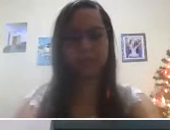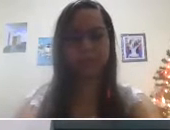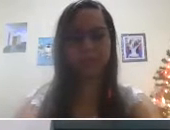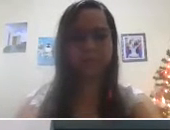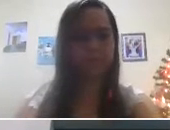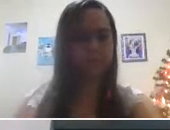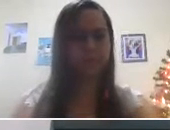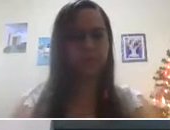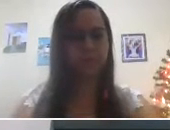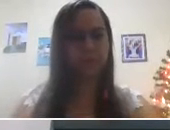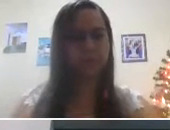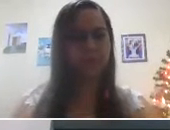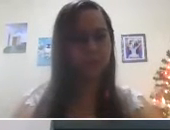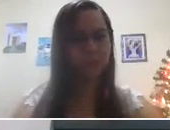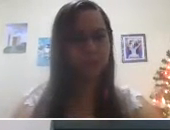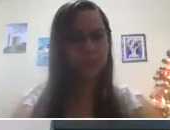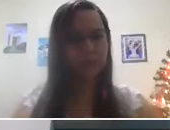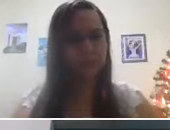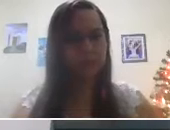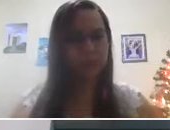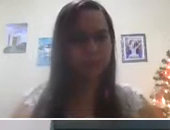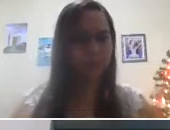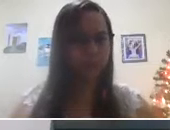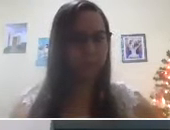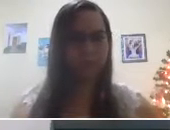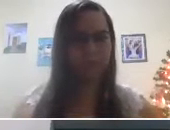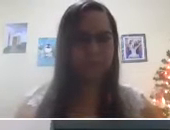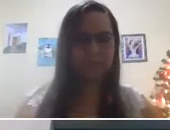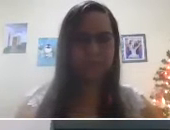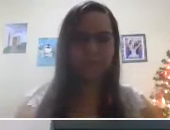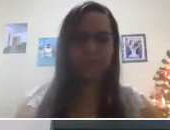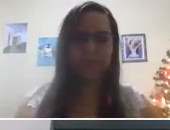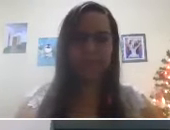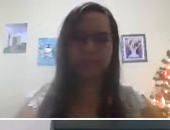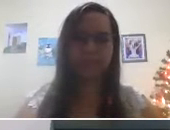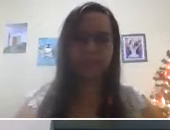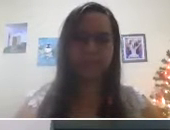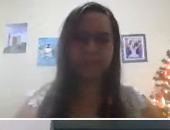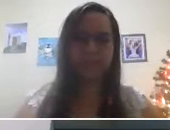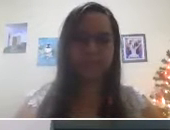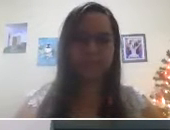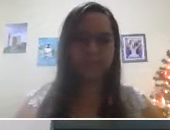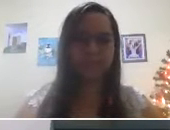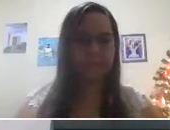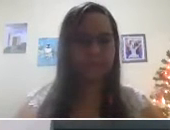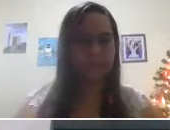he? Okay, let me submit it and see what the platform says.